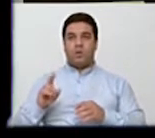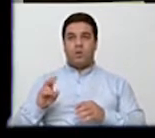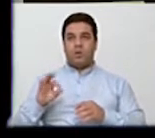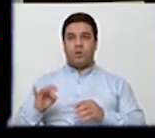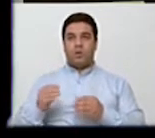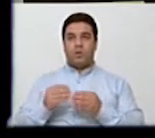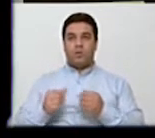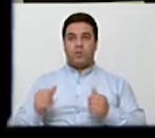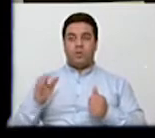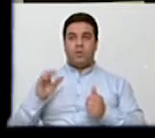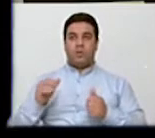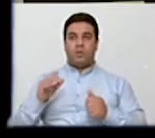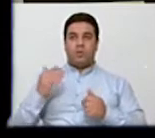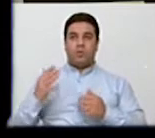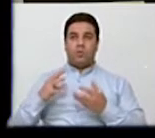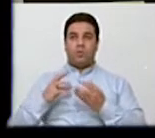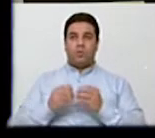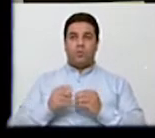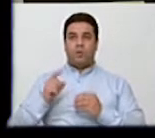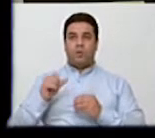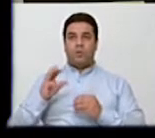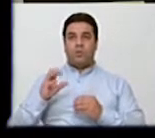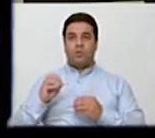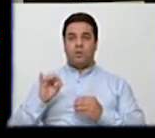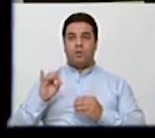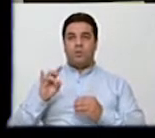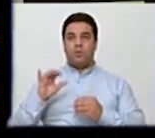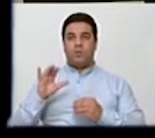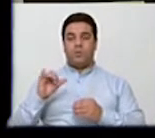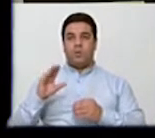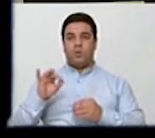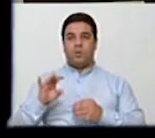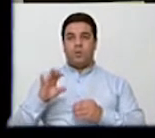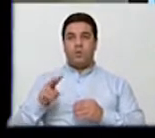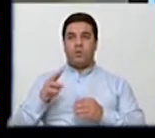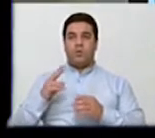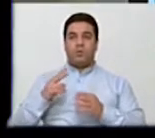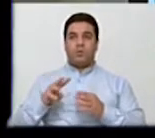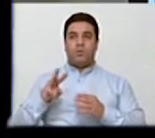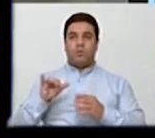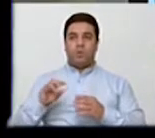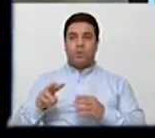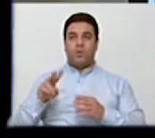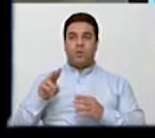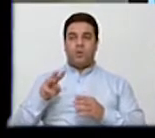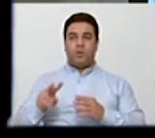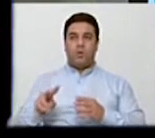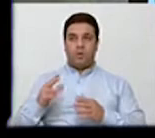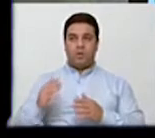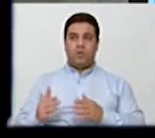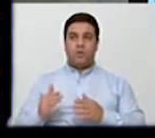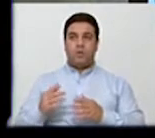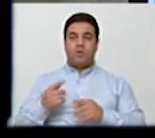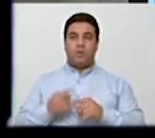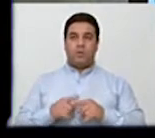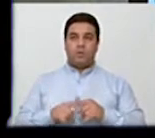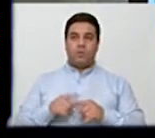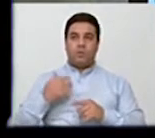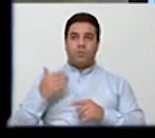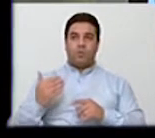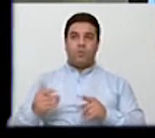eritmasi hamda eritmaning umumiy hajmiga nisbati 0.13 mol taqsim litr. Demak, buni